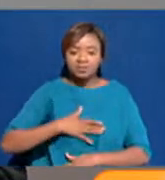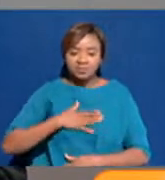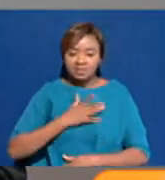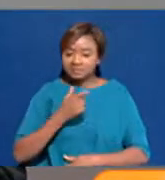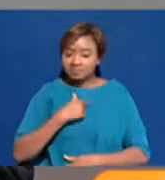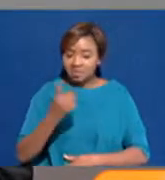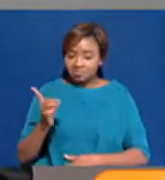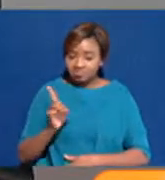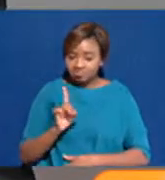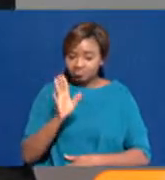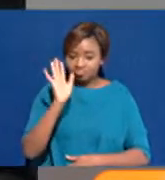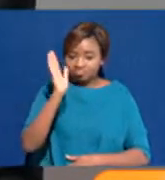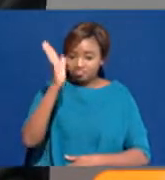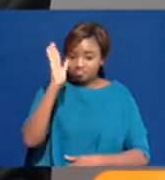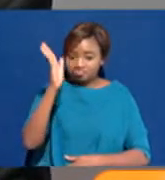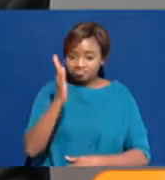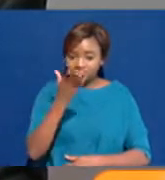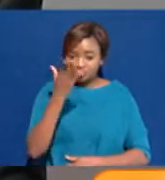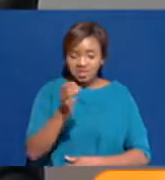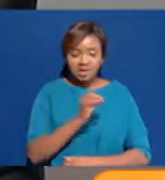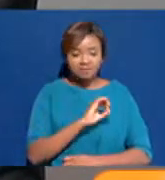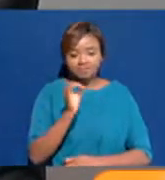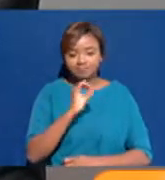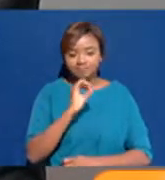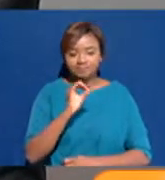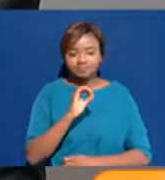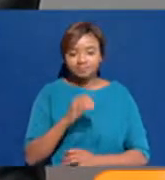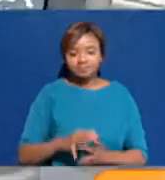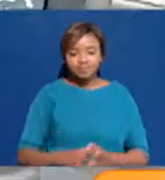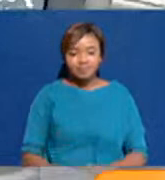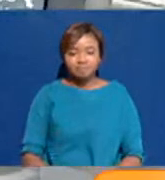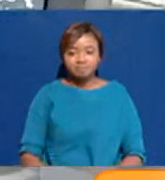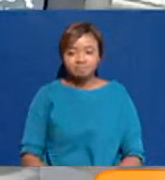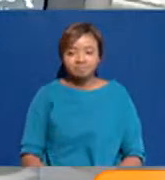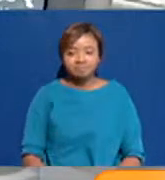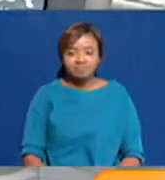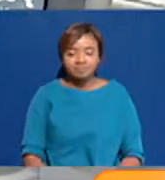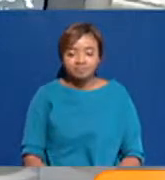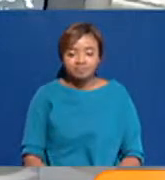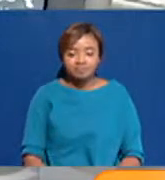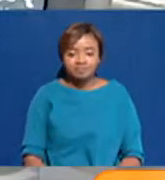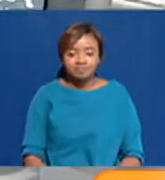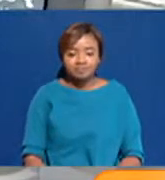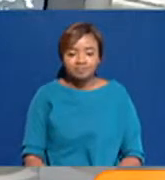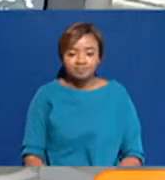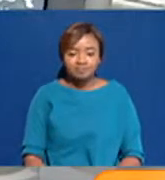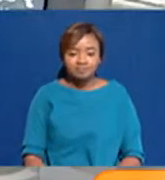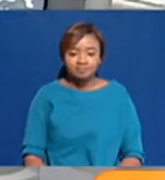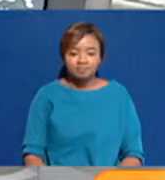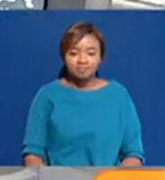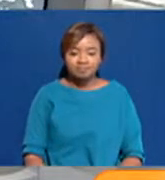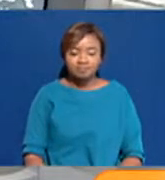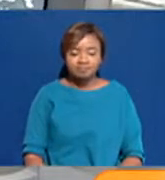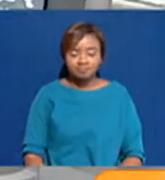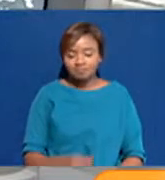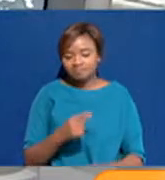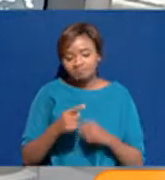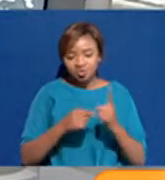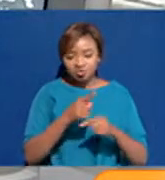Christians. That's the right thing for politicians to do. Yeah. Bishop Anthony Muheria, please keep doing what you do.